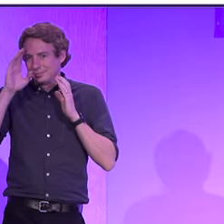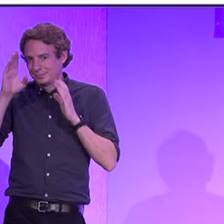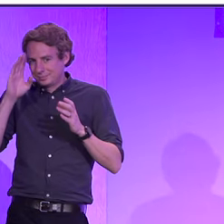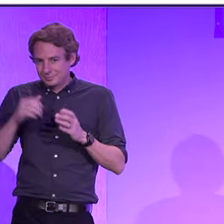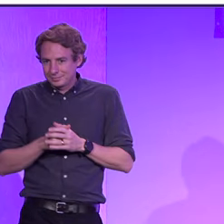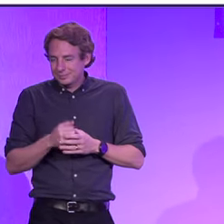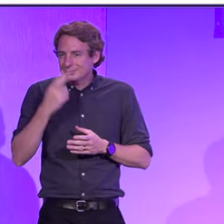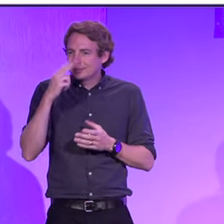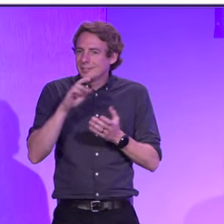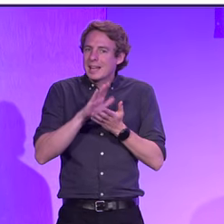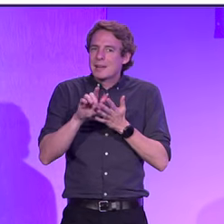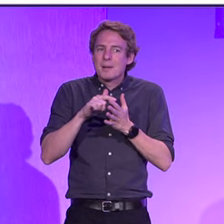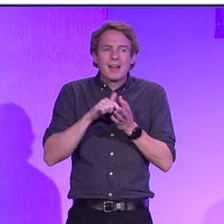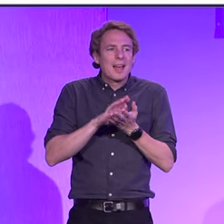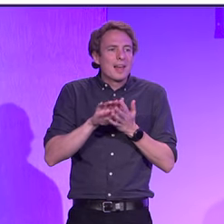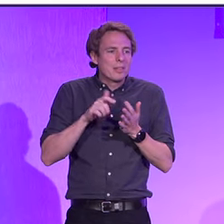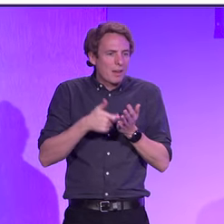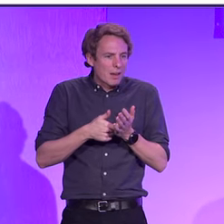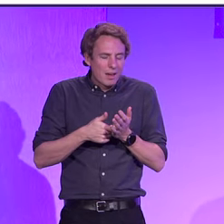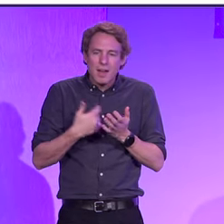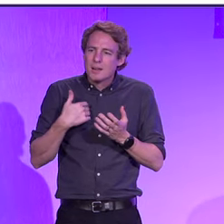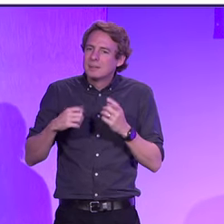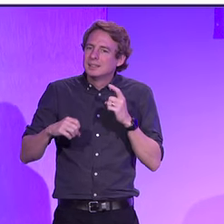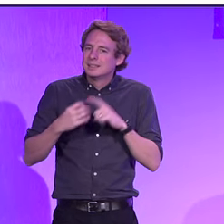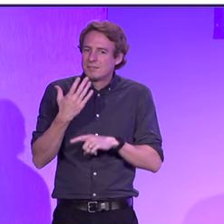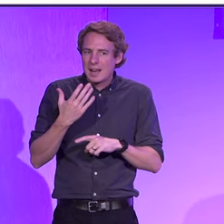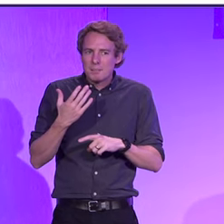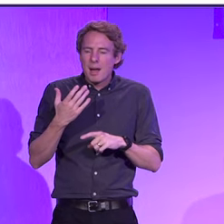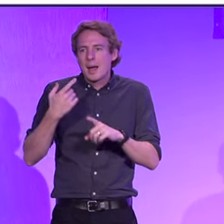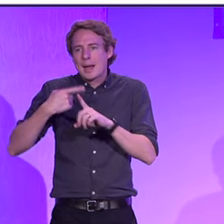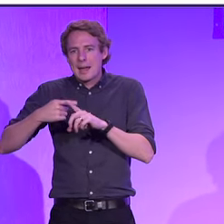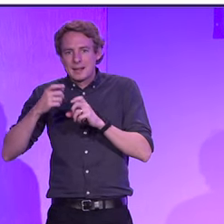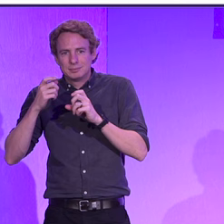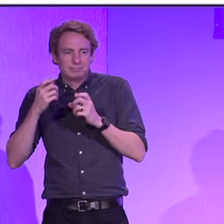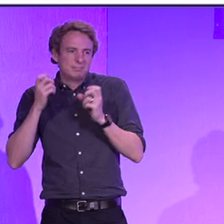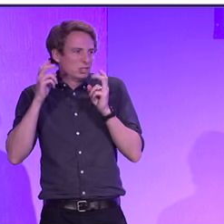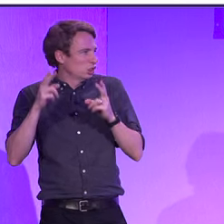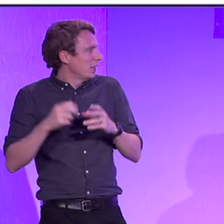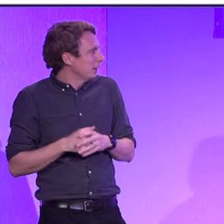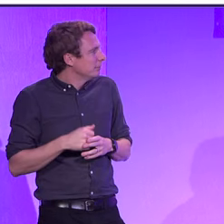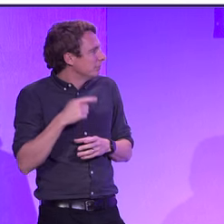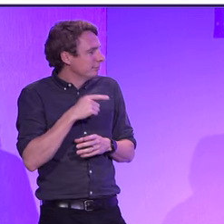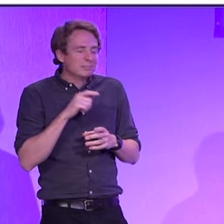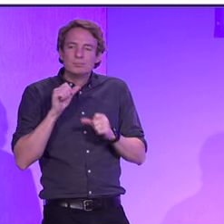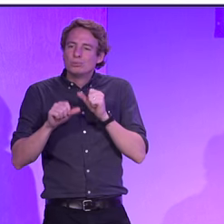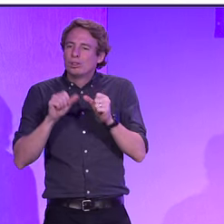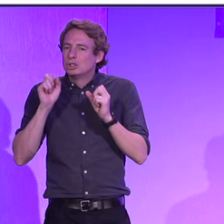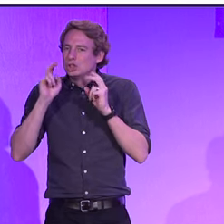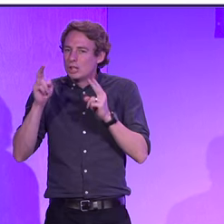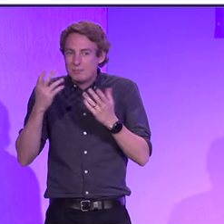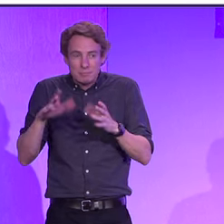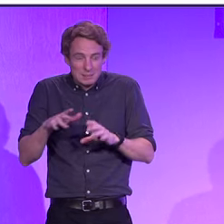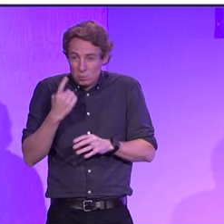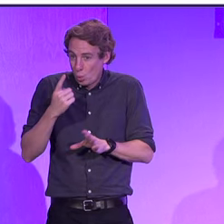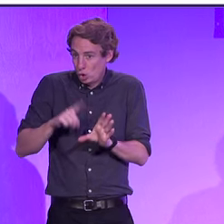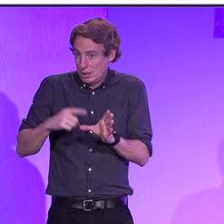everyone. My name is Heather. I have been a developer. I'm a developer advocate at Chef. I've been there for about a year. It's actually been 1 year